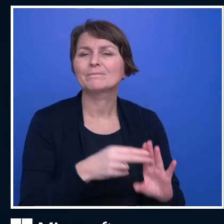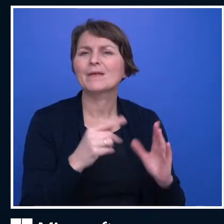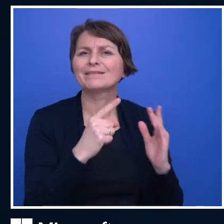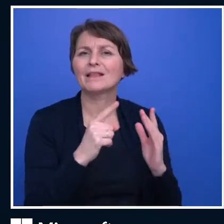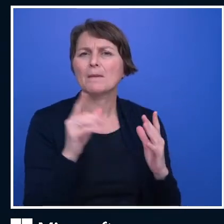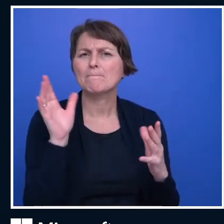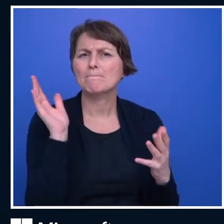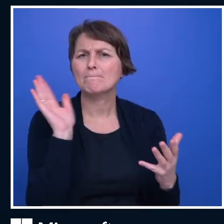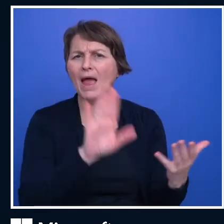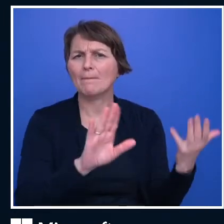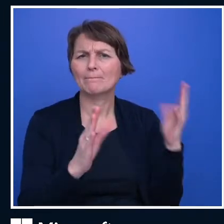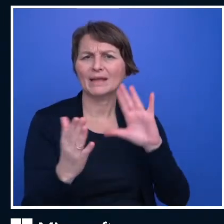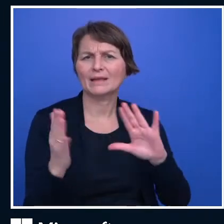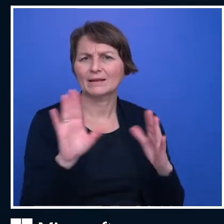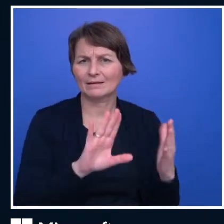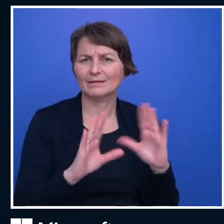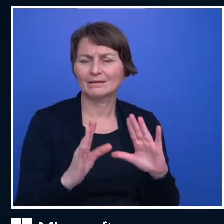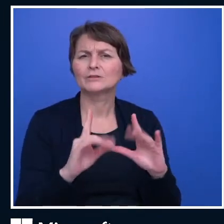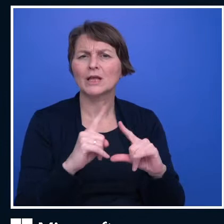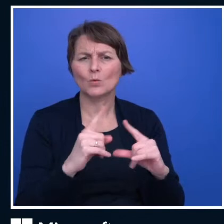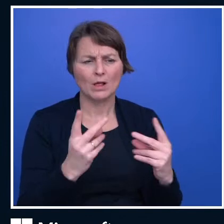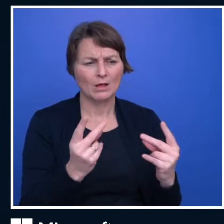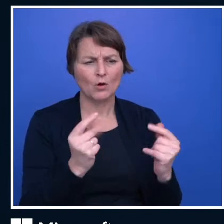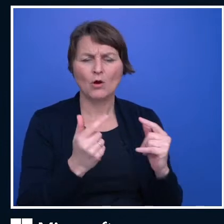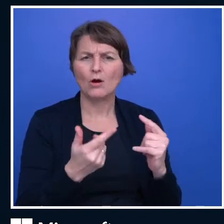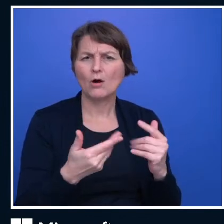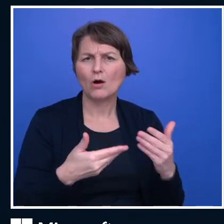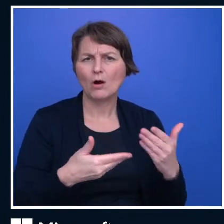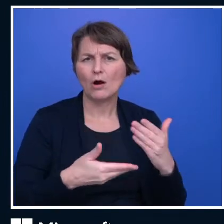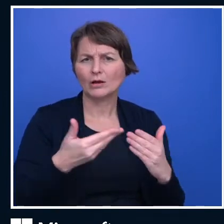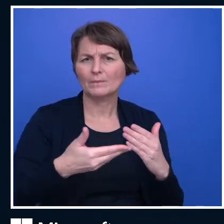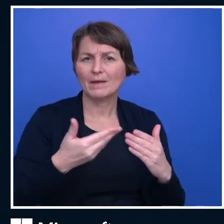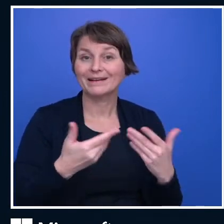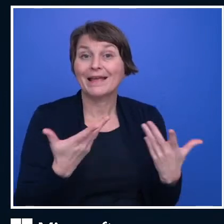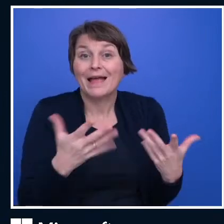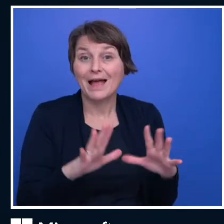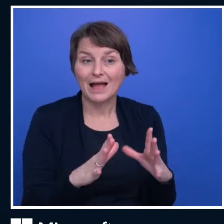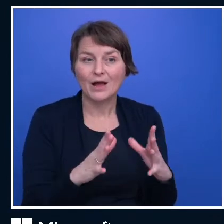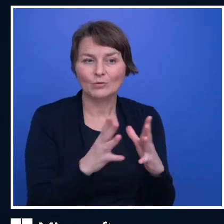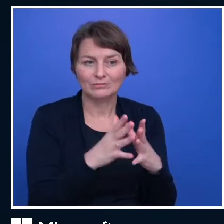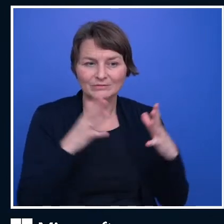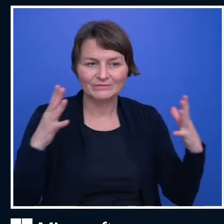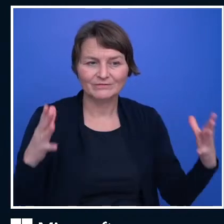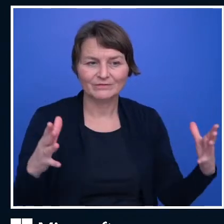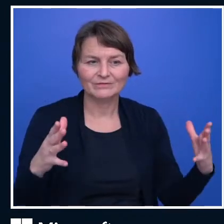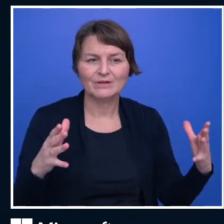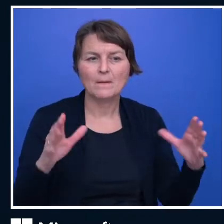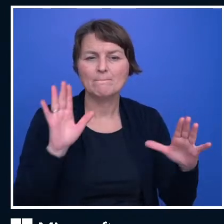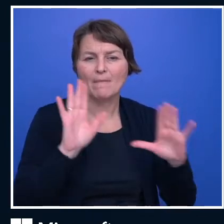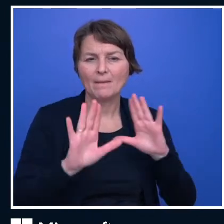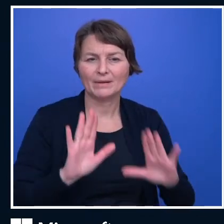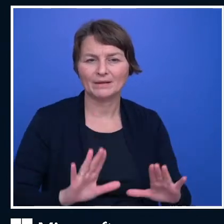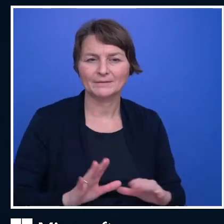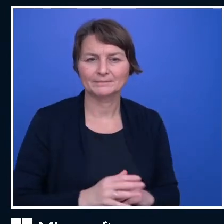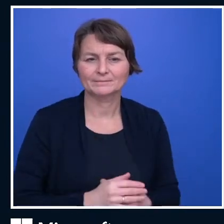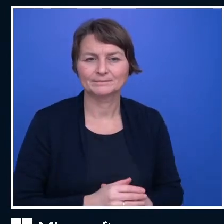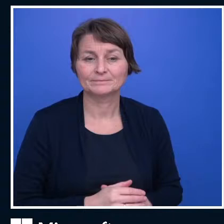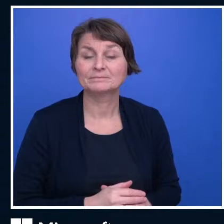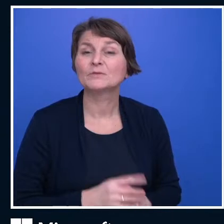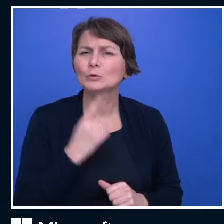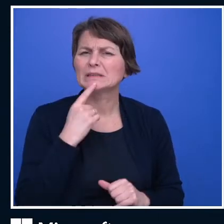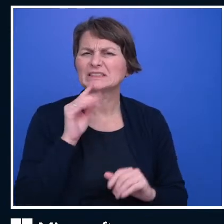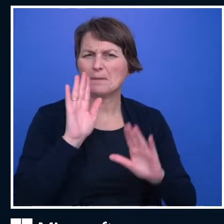be automatically filled up. Again, we'll see how this is working below. But you can say mapping will consist of